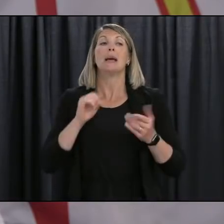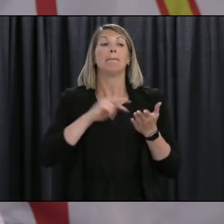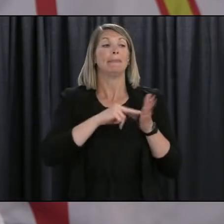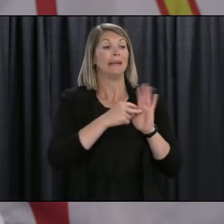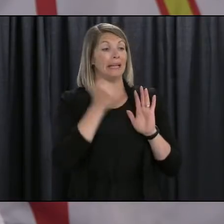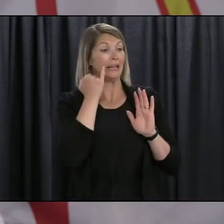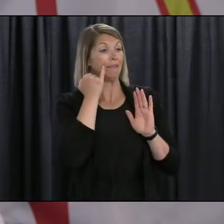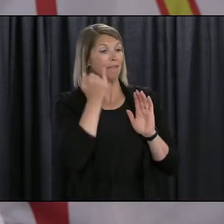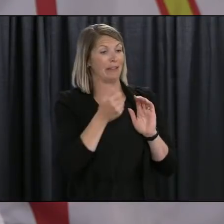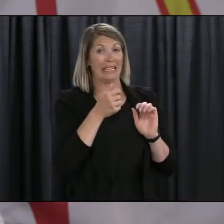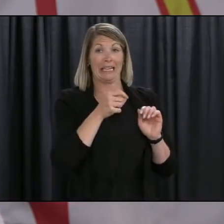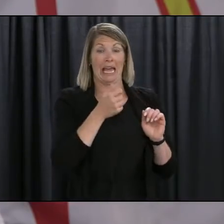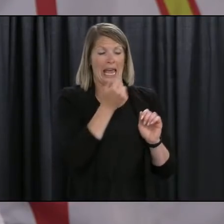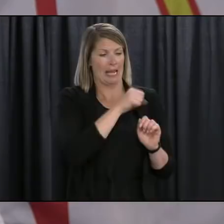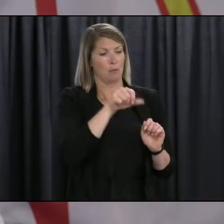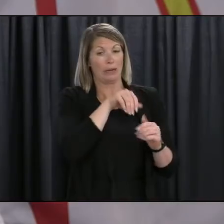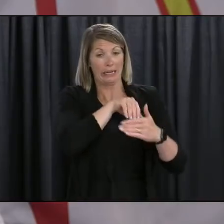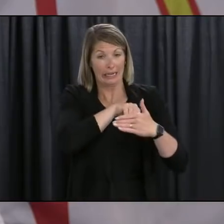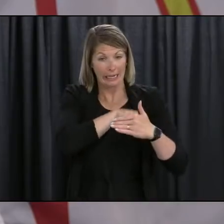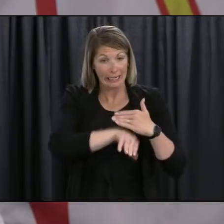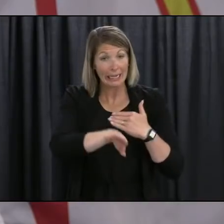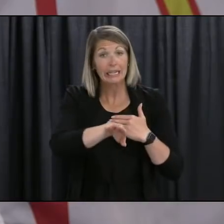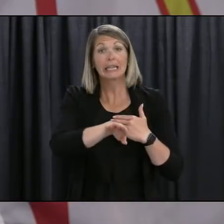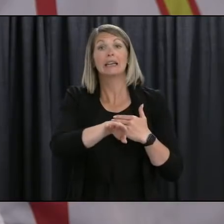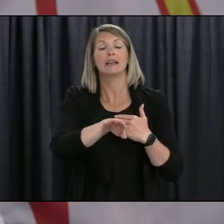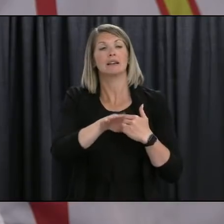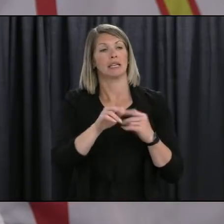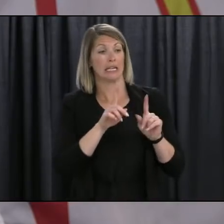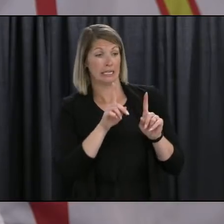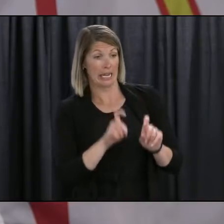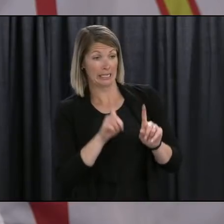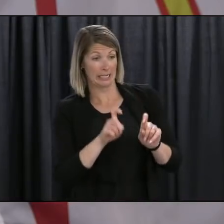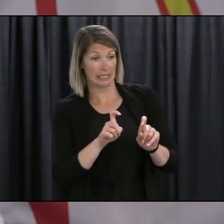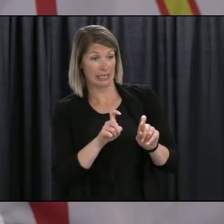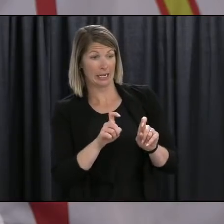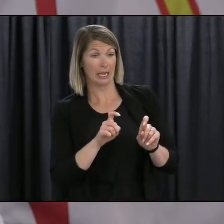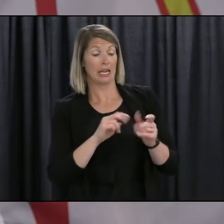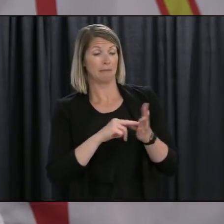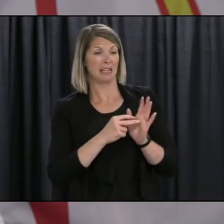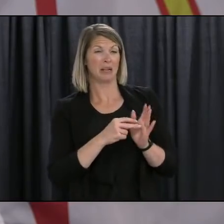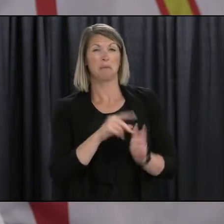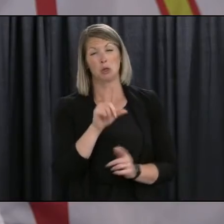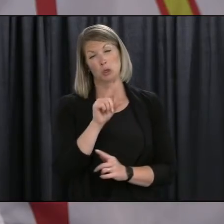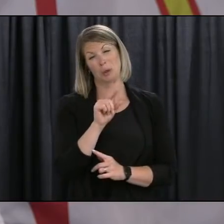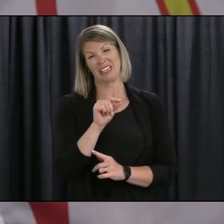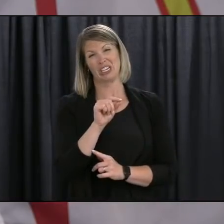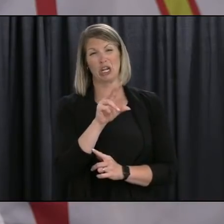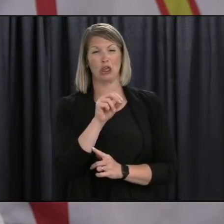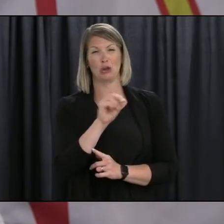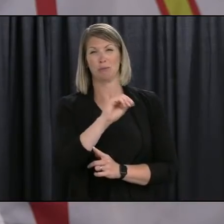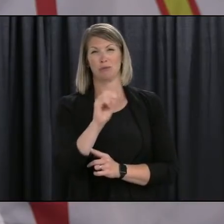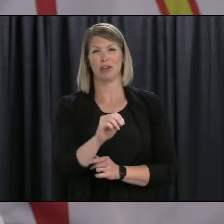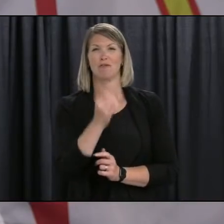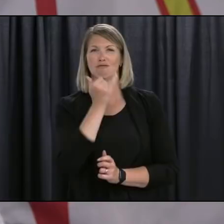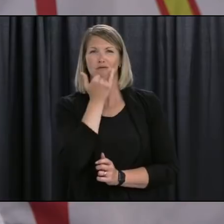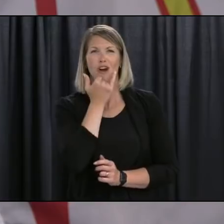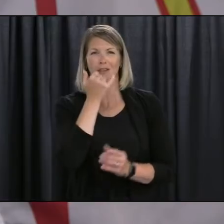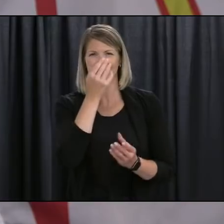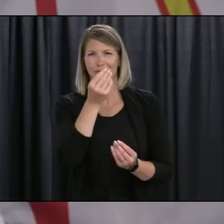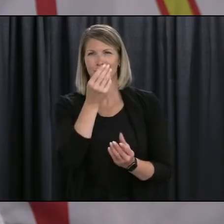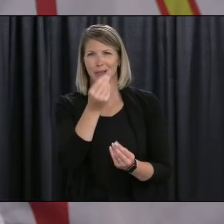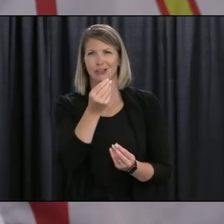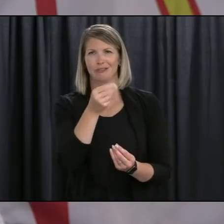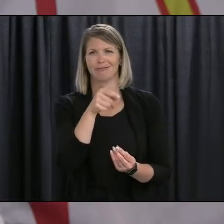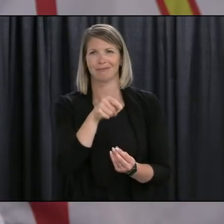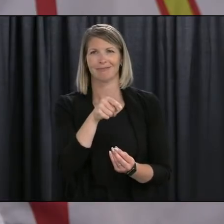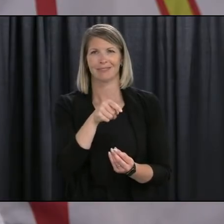there is a 20 to 30% false negative rate. And so just because you have a negative result in someone who's asymptomatic, you're not